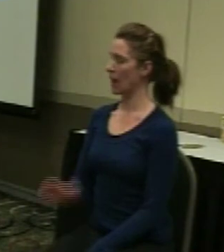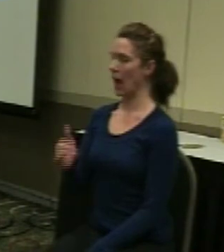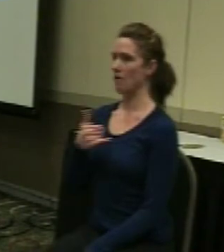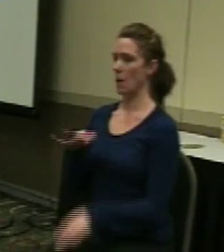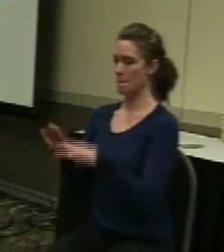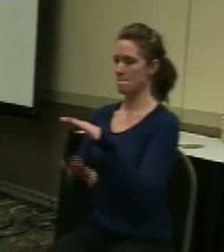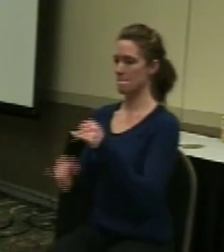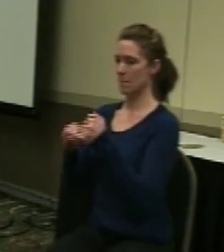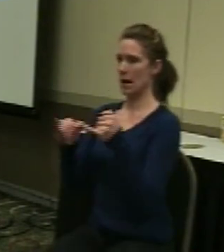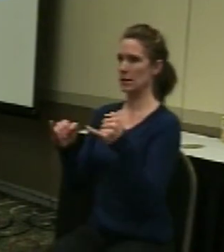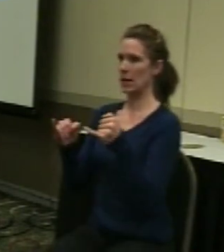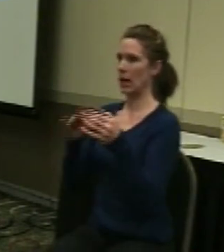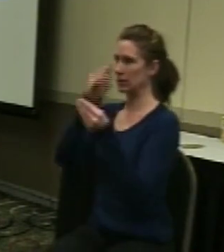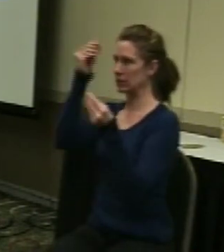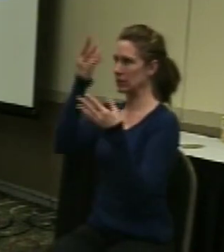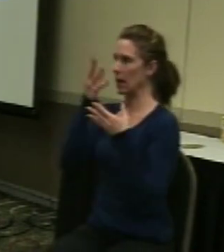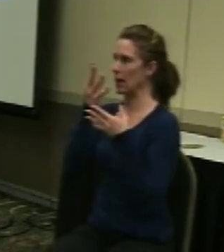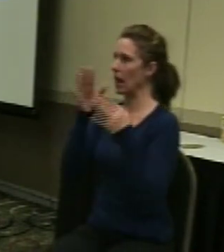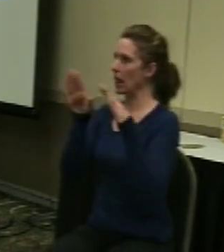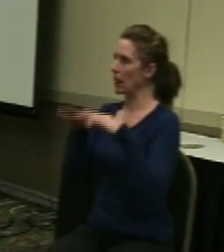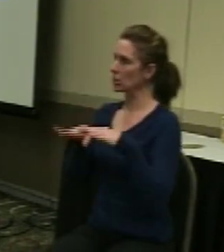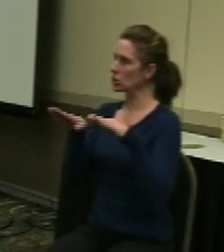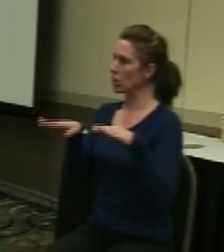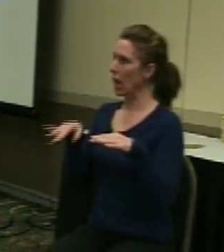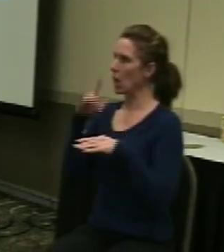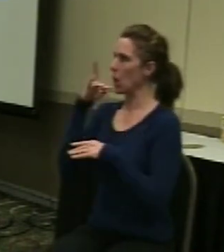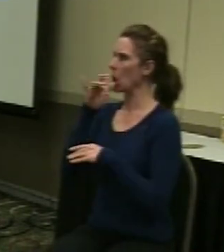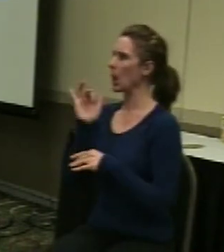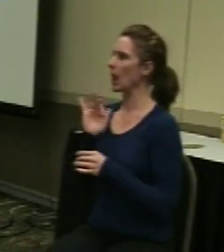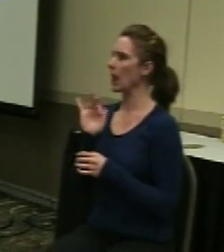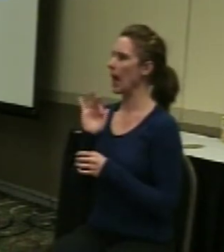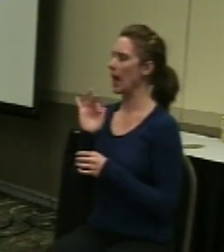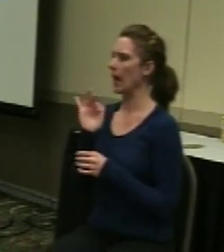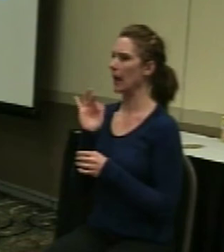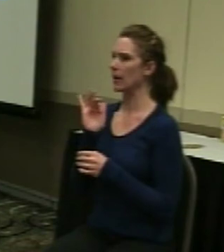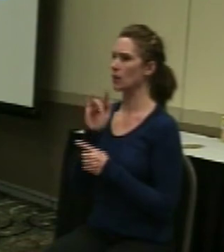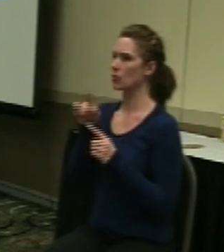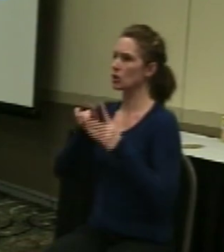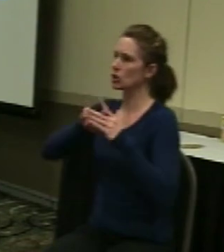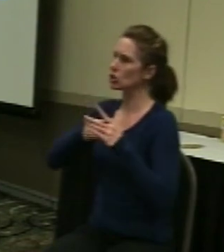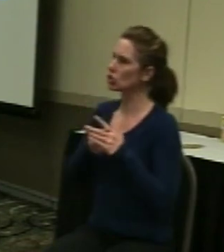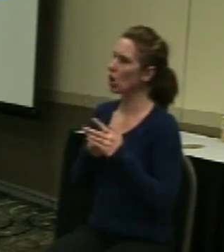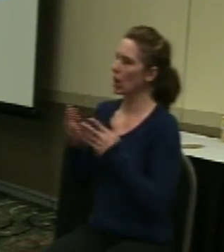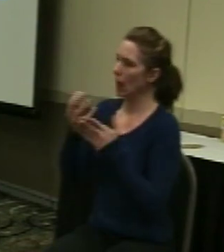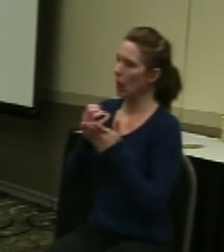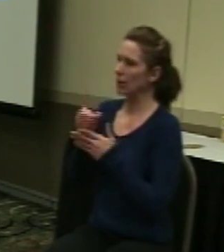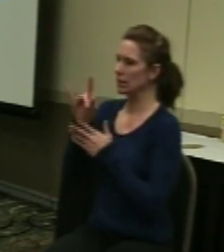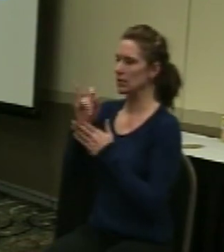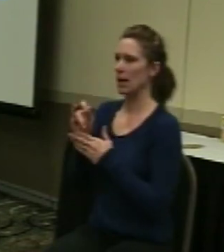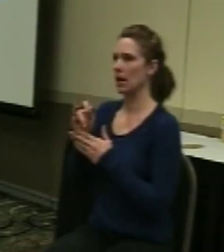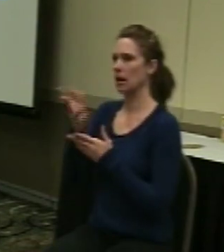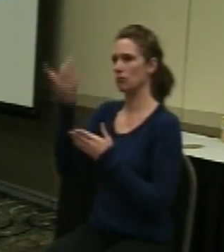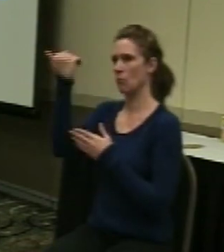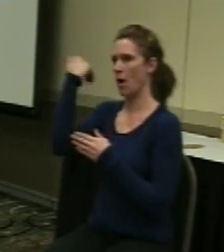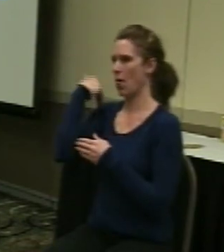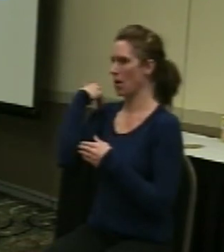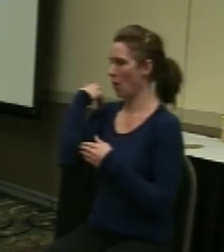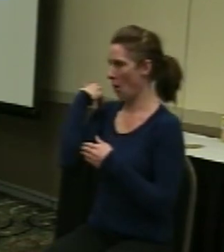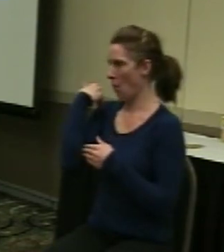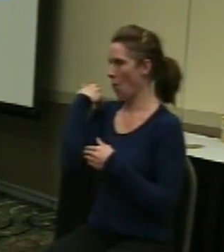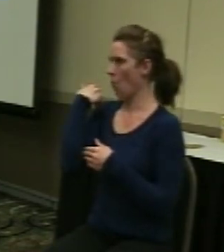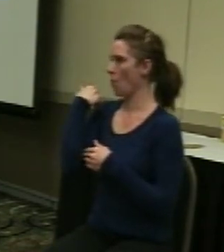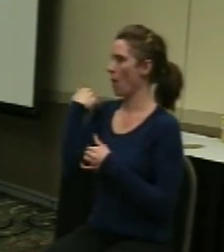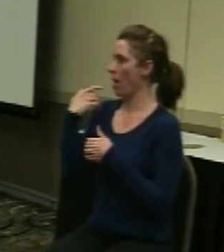baseline data, the child's, what did the child look like when you started taking data on this child, and